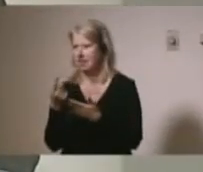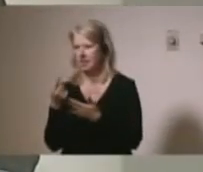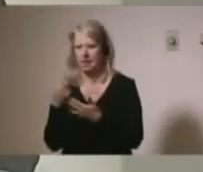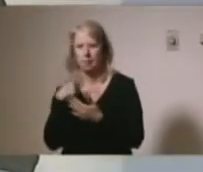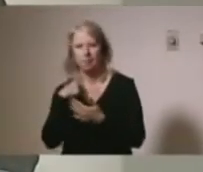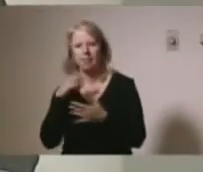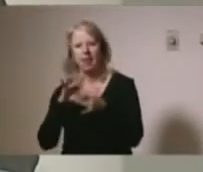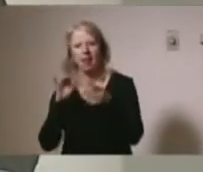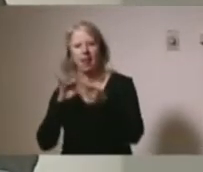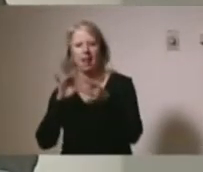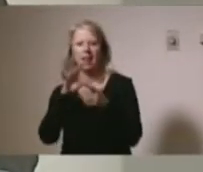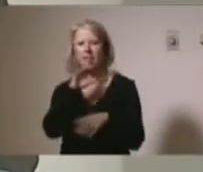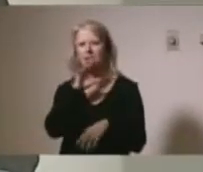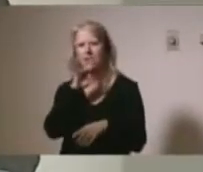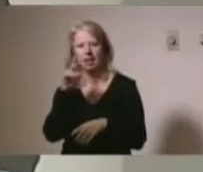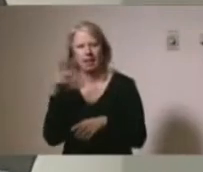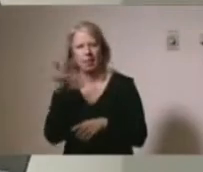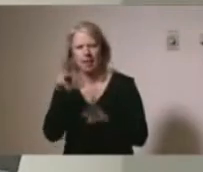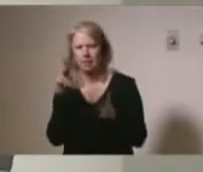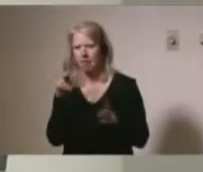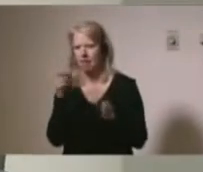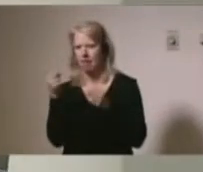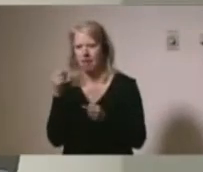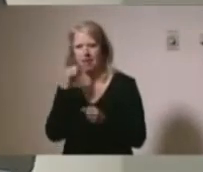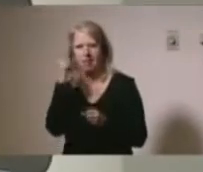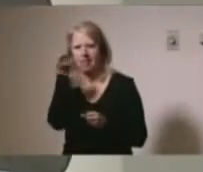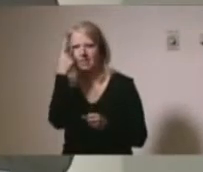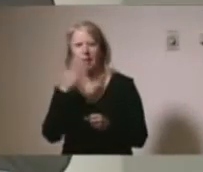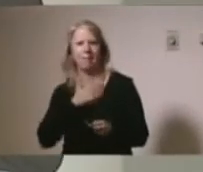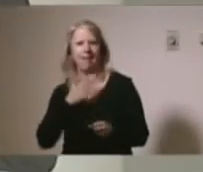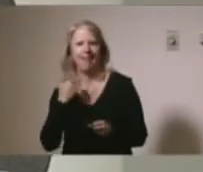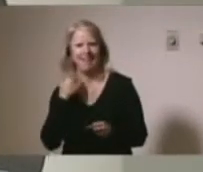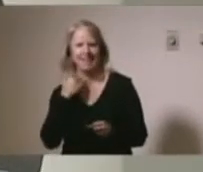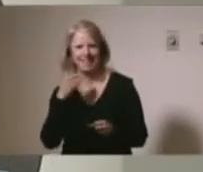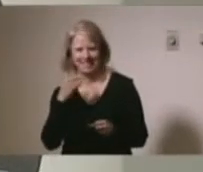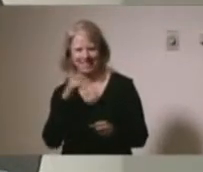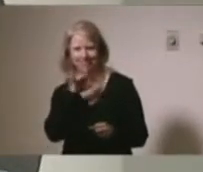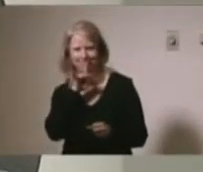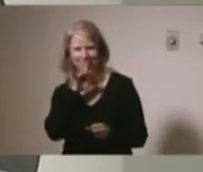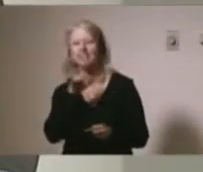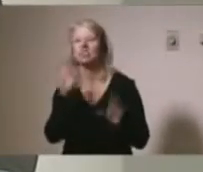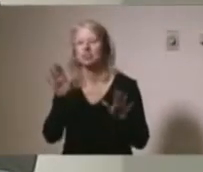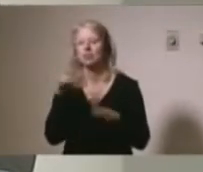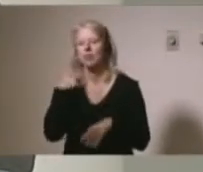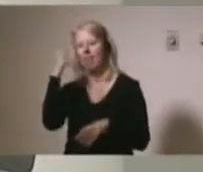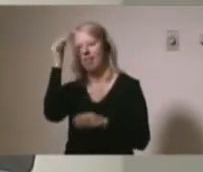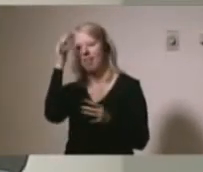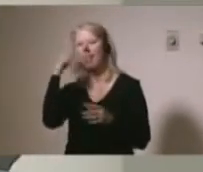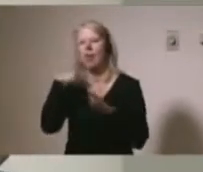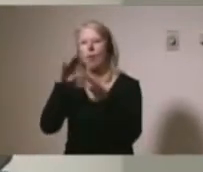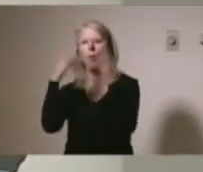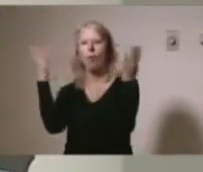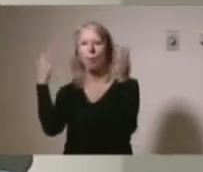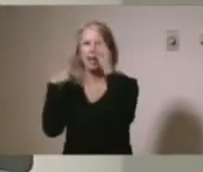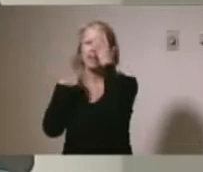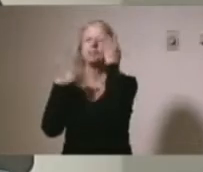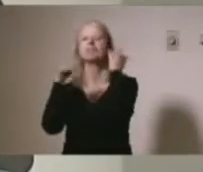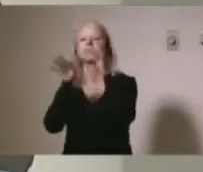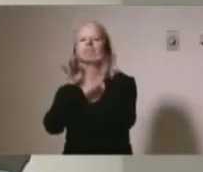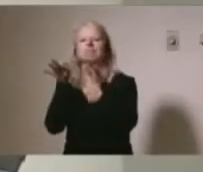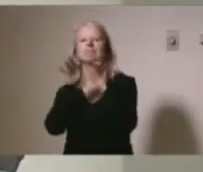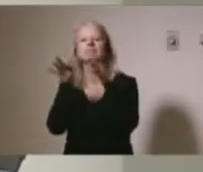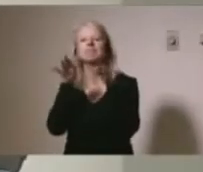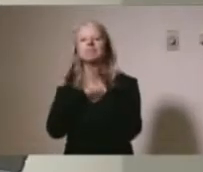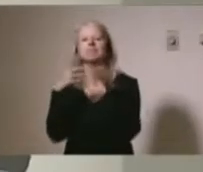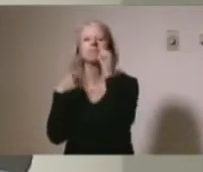my accent. So what I thought I'd do before I start my speech is give you a crash course